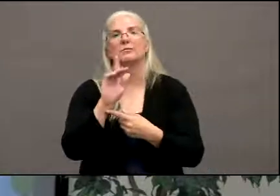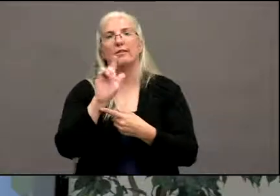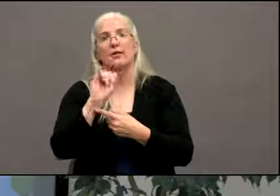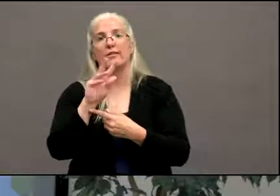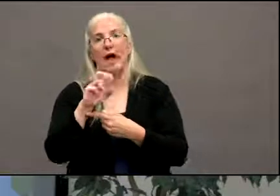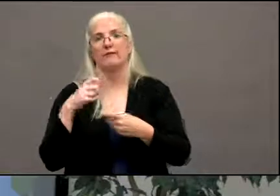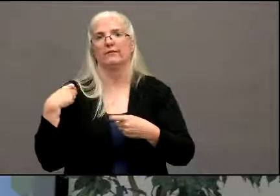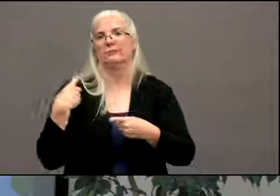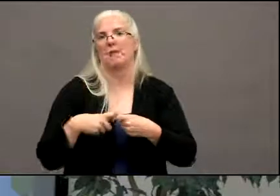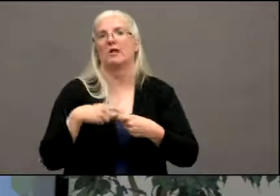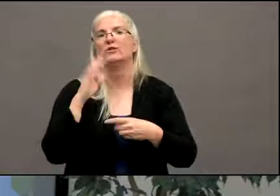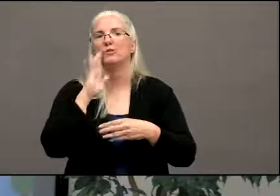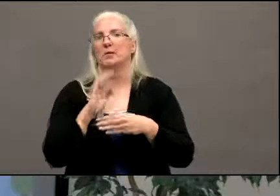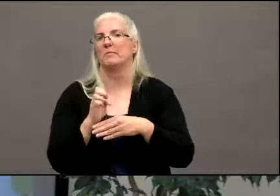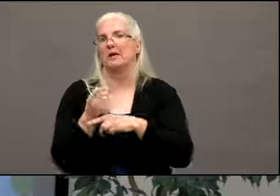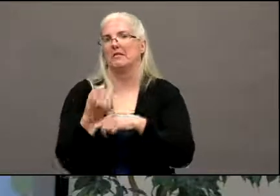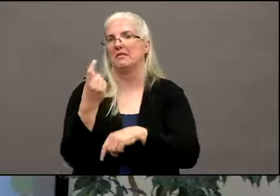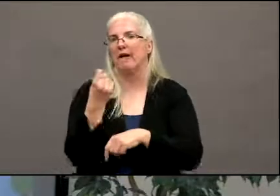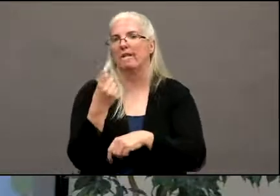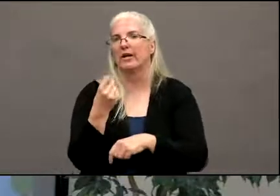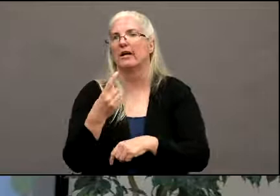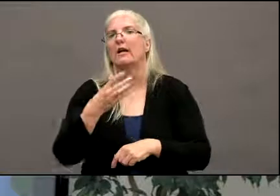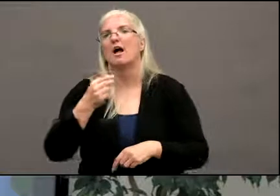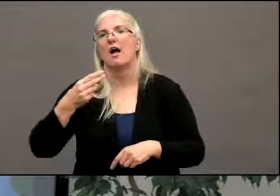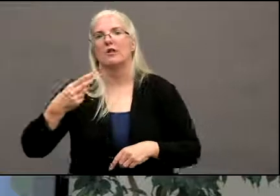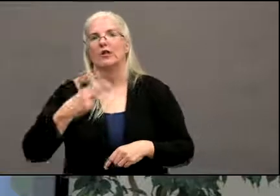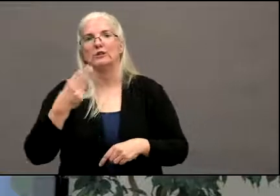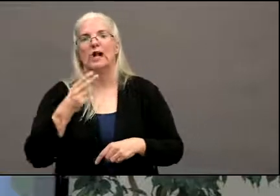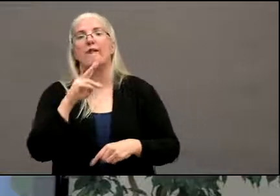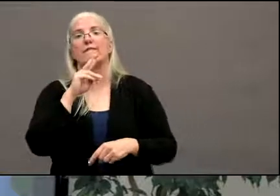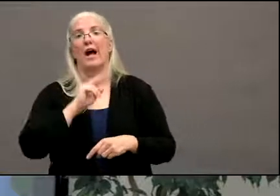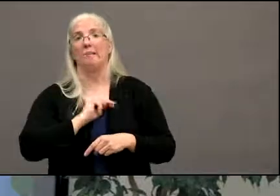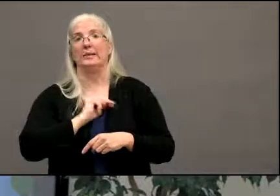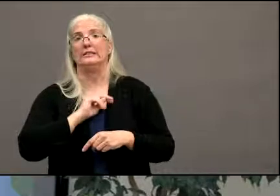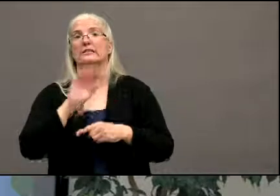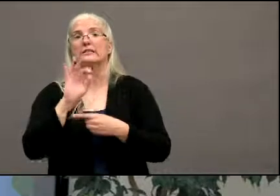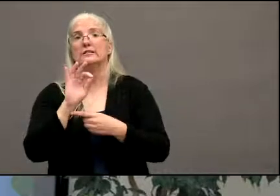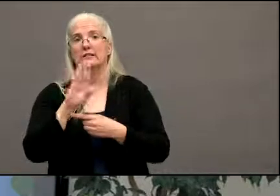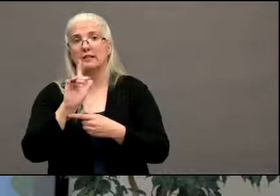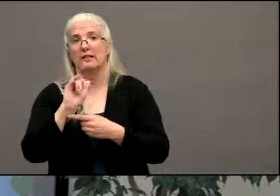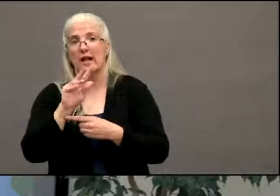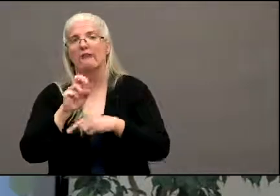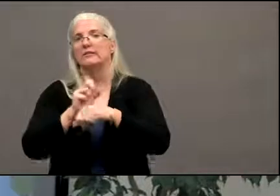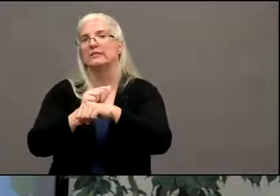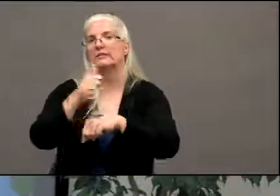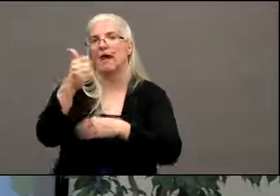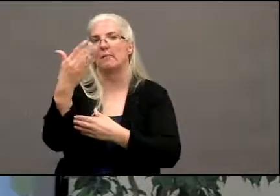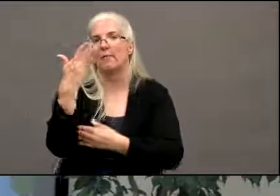Vietnamese at 10 a.m. Thanks for watching, everyone. Take care of yourselves. Be well. We'll see you next time.